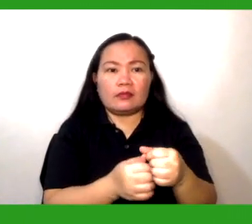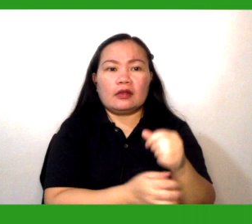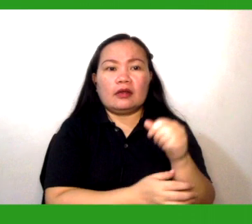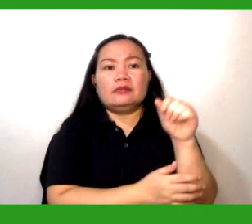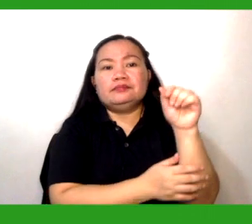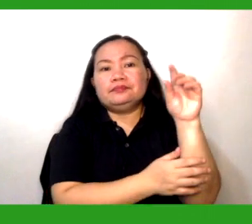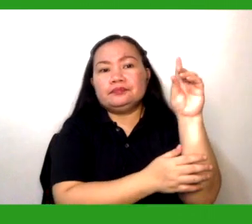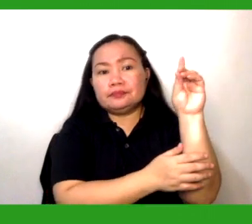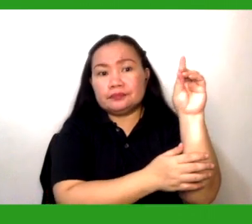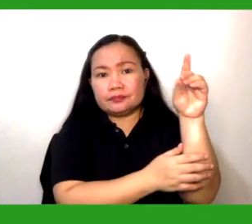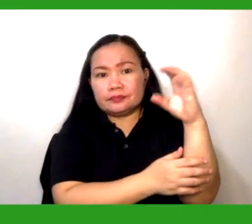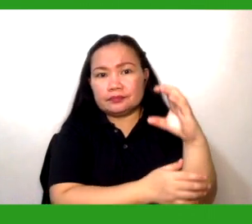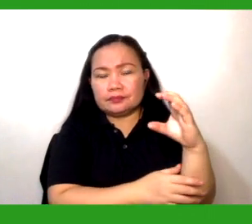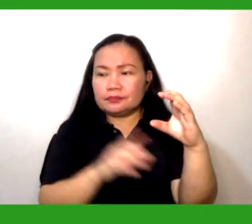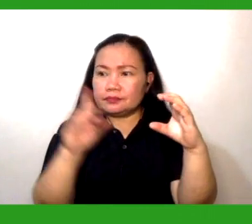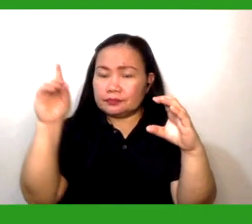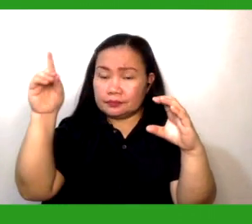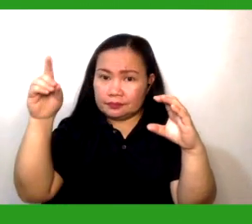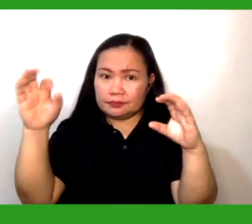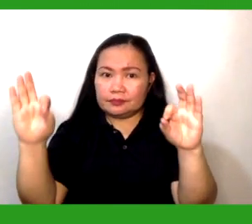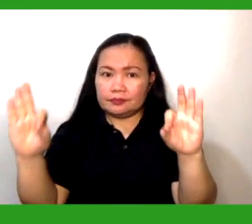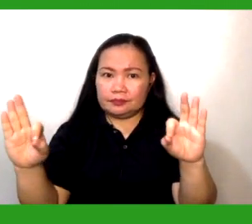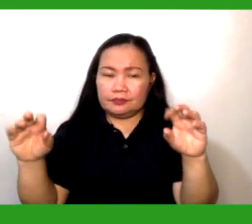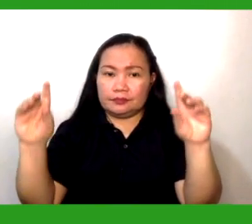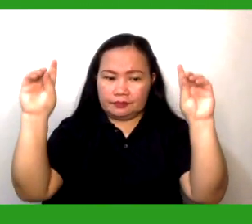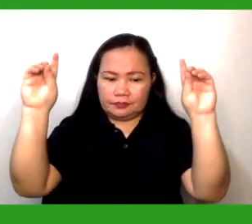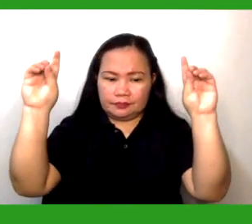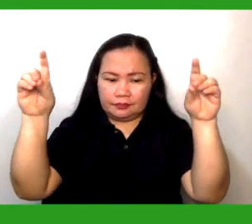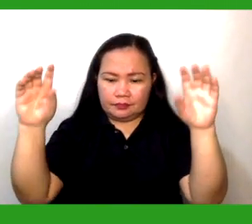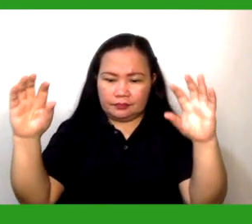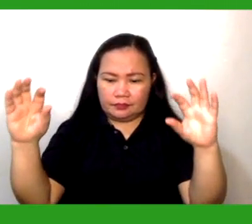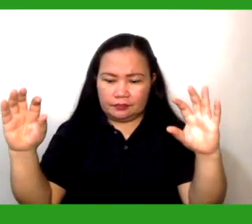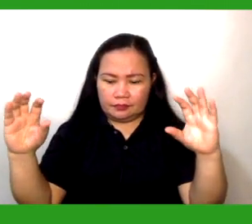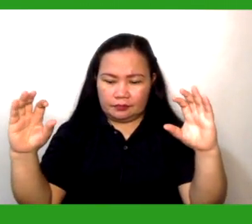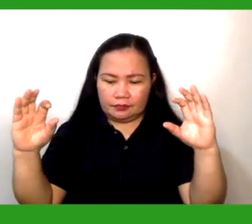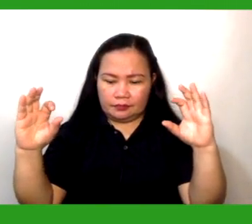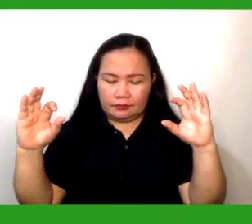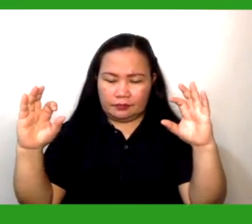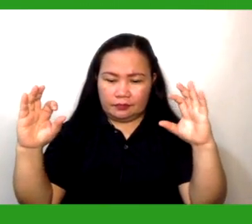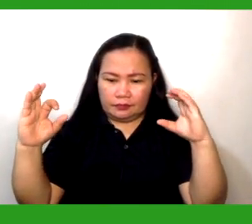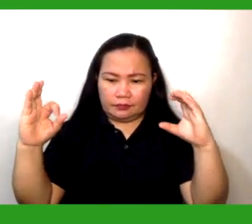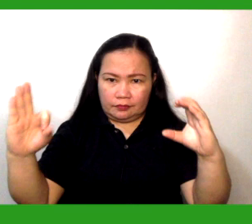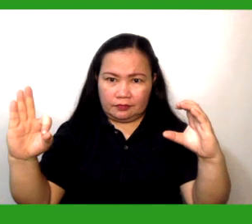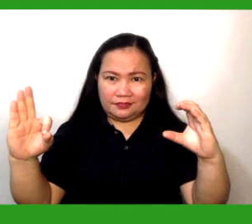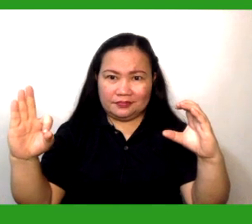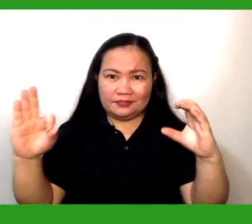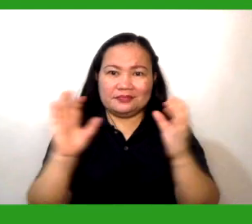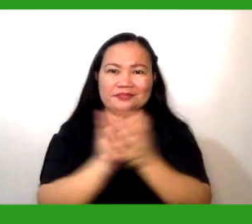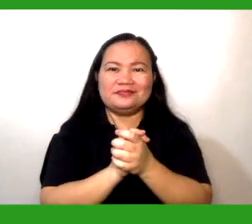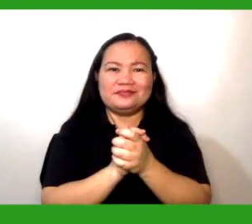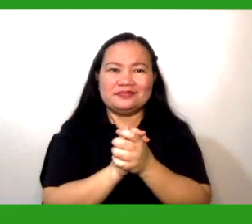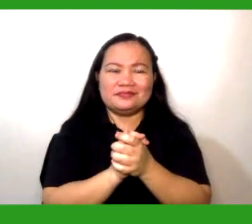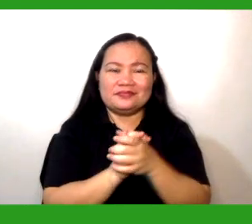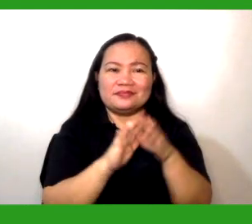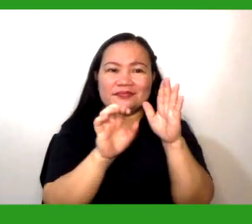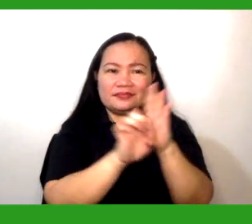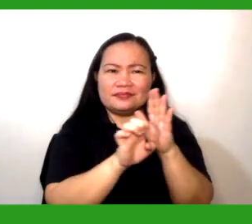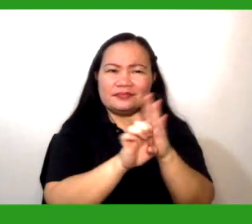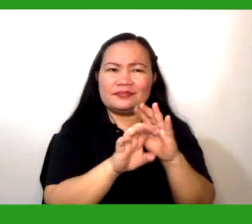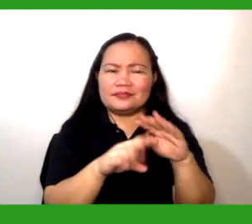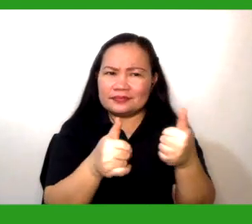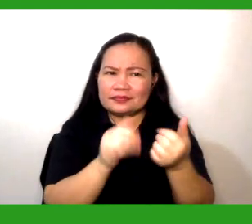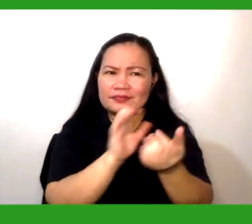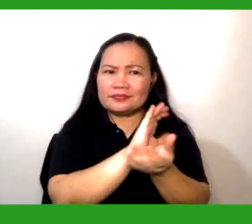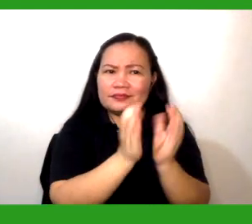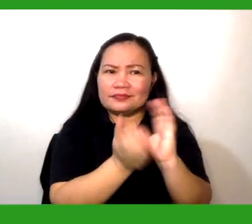ito po ang kanyang symbol. And then, for Fahrenheit, ito po. Okay. Let's have an example. How are